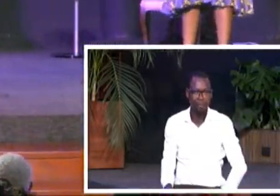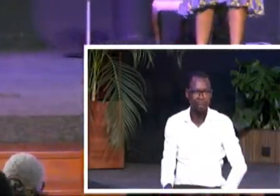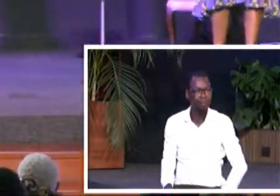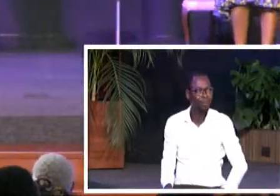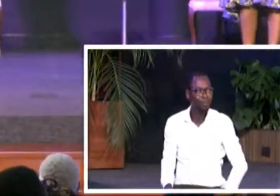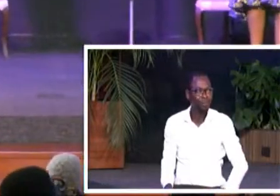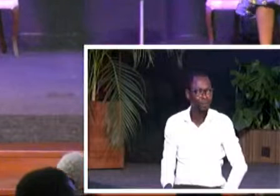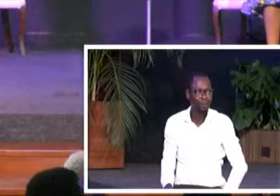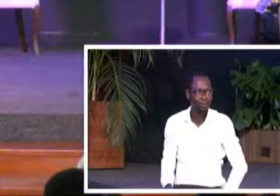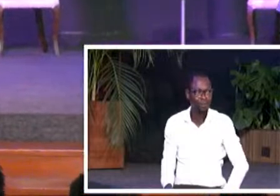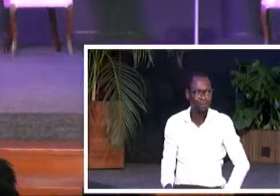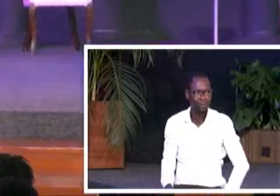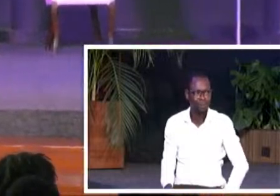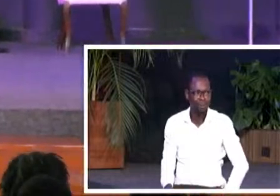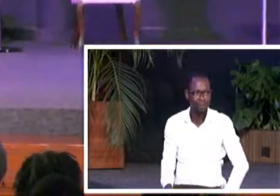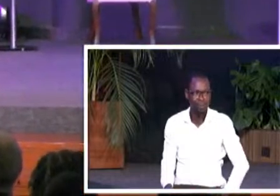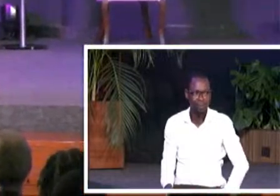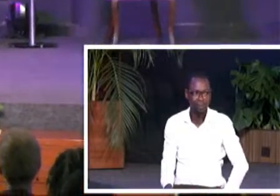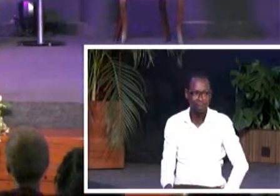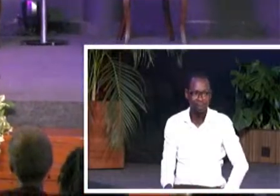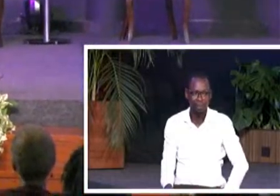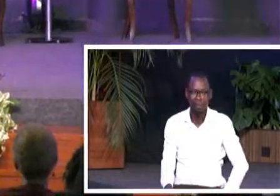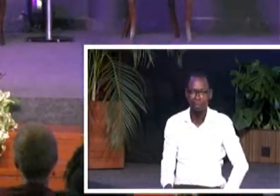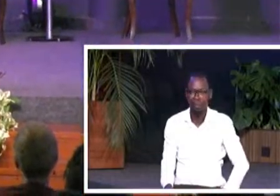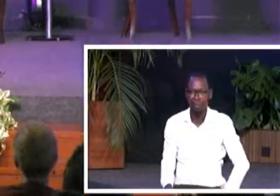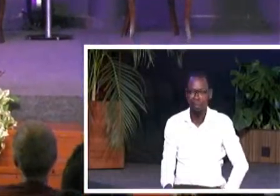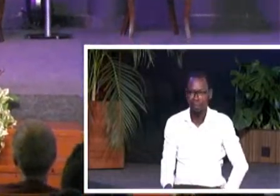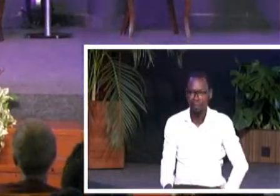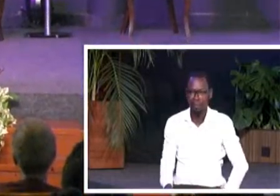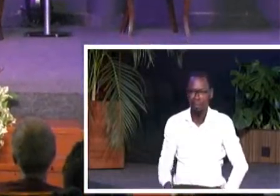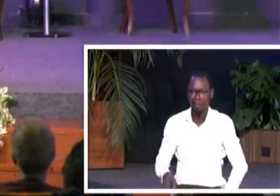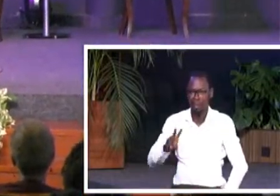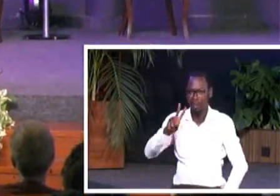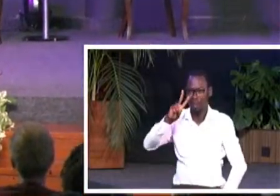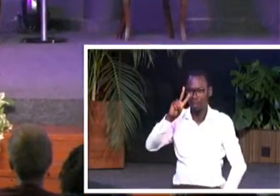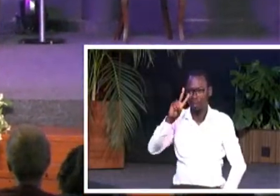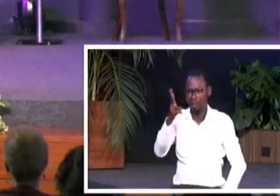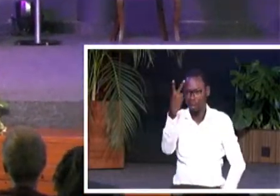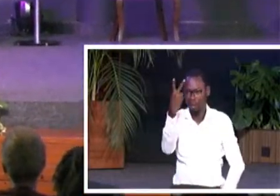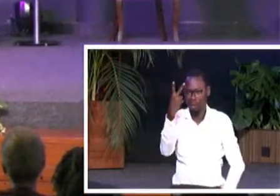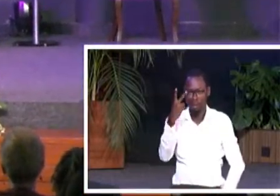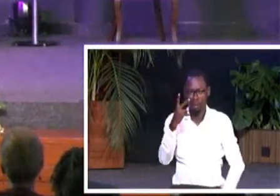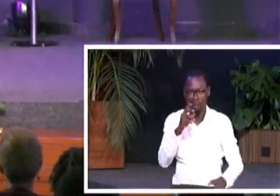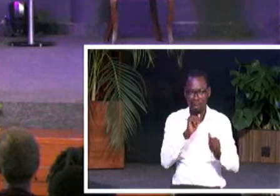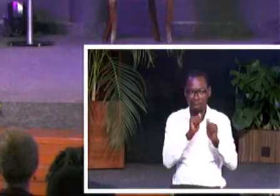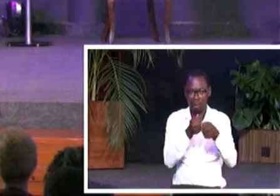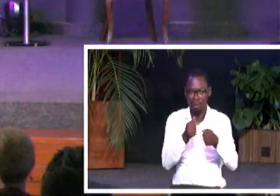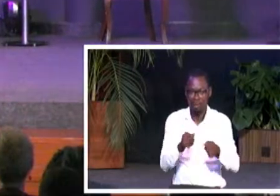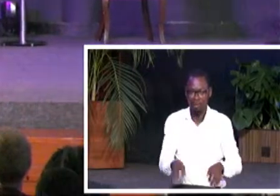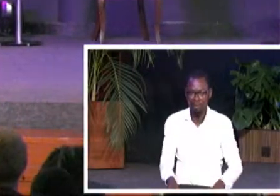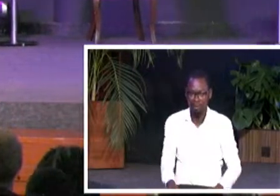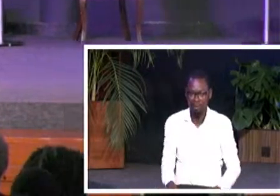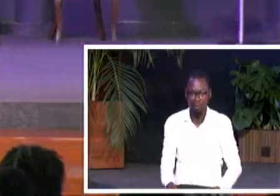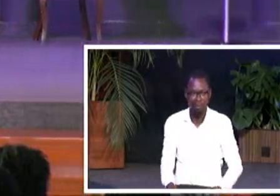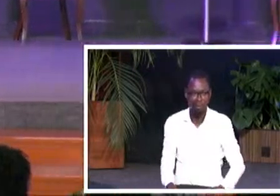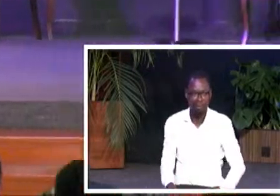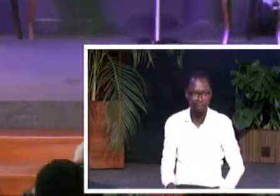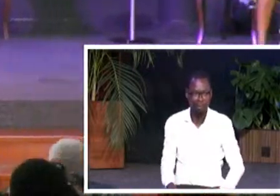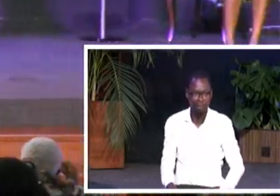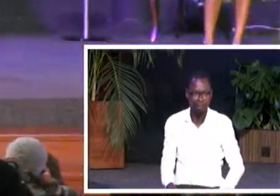the first prize and presents to her husband who's celebrating his birthday. Oh, you want verification? Okay.